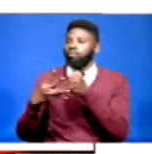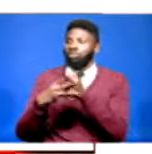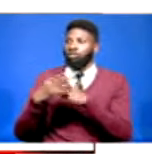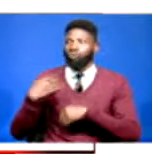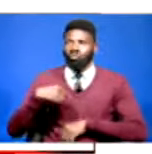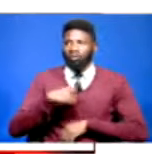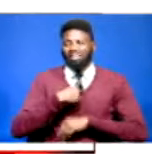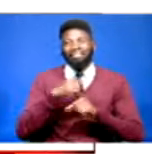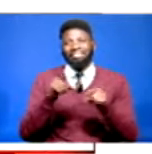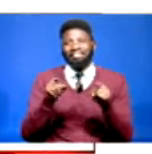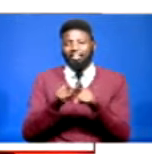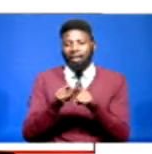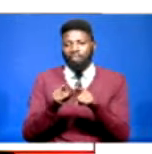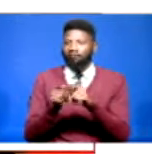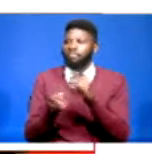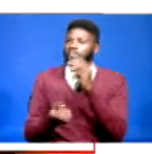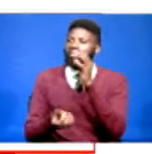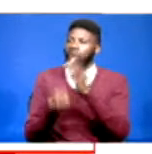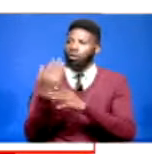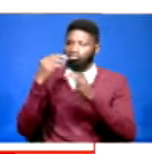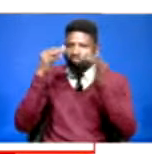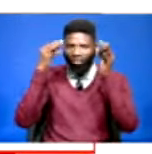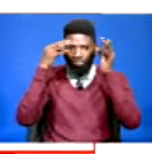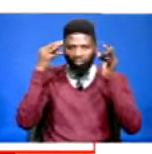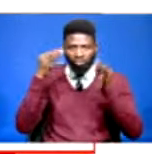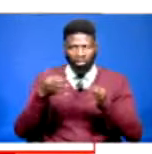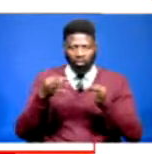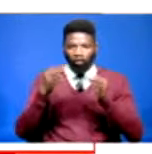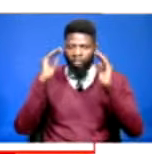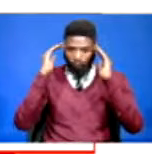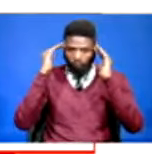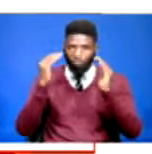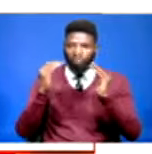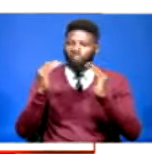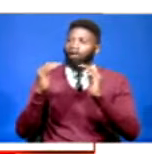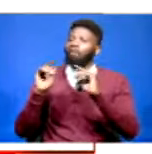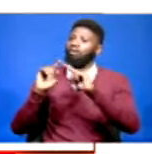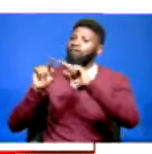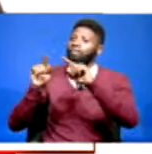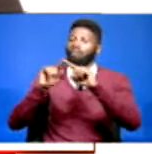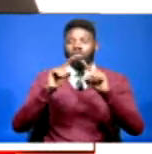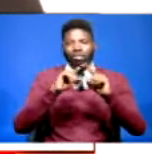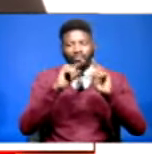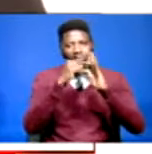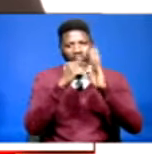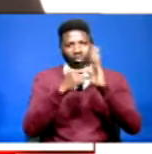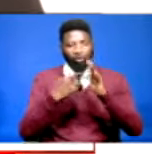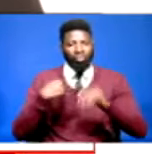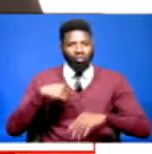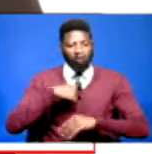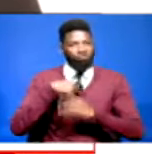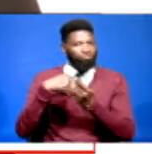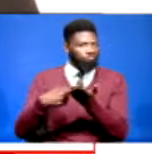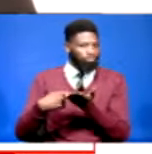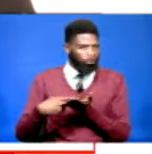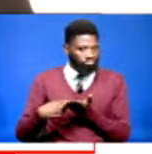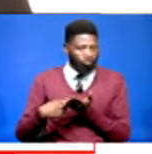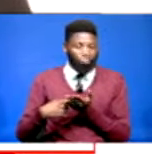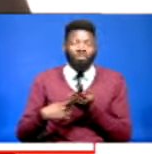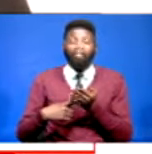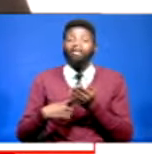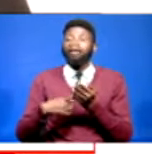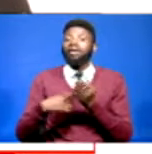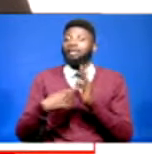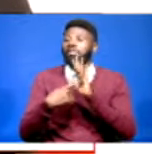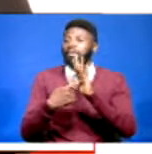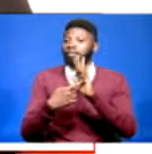come up with resolutions touching on various aspects that we were considering in this convention. Among them is the fact that we